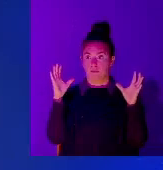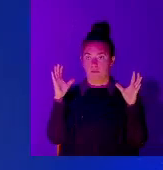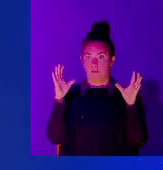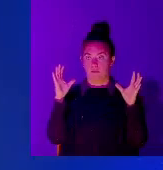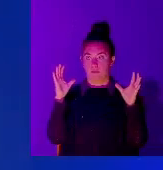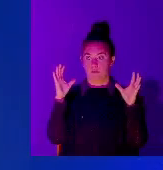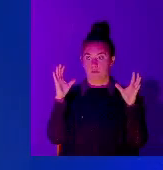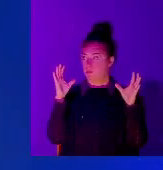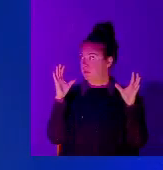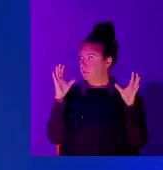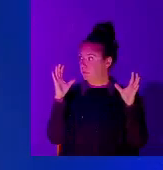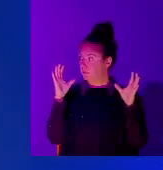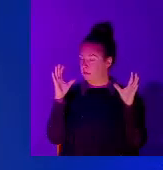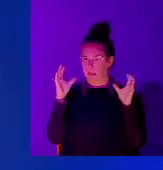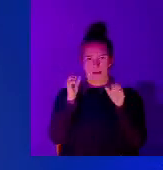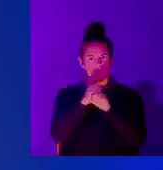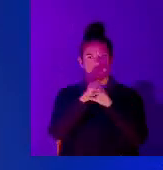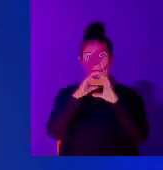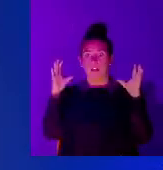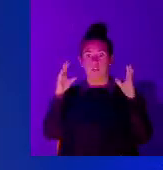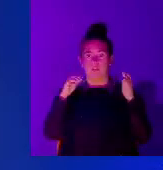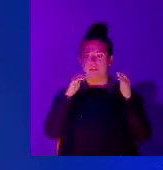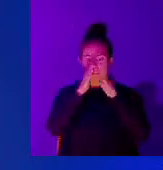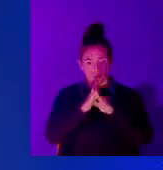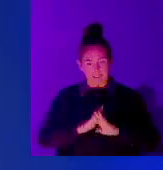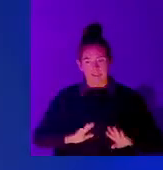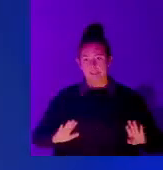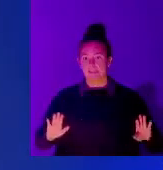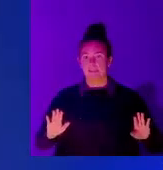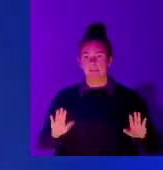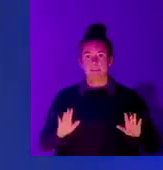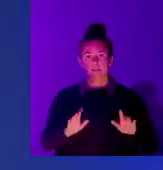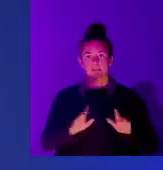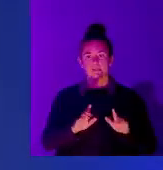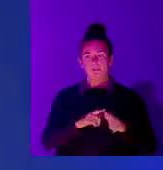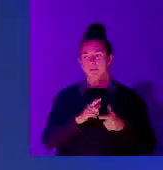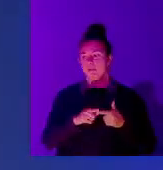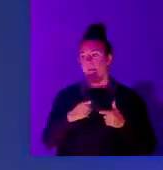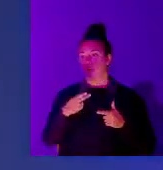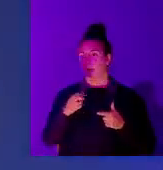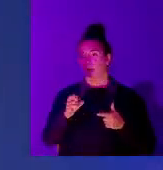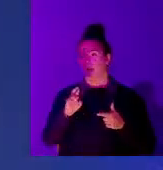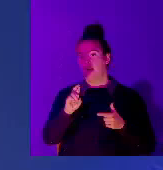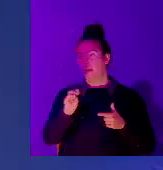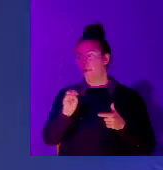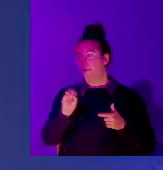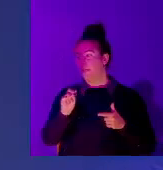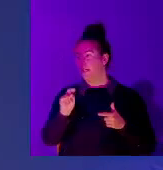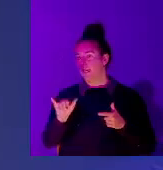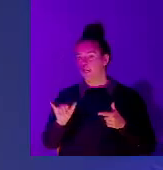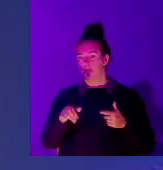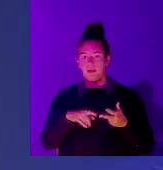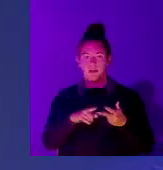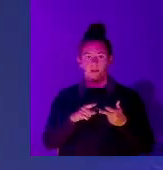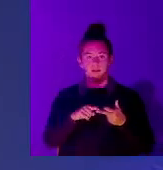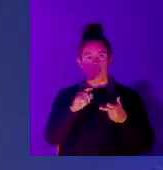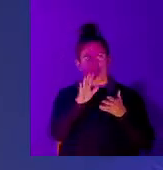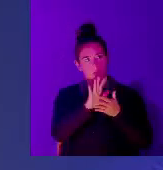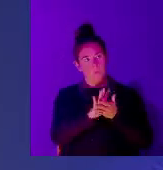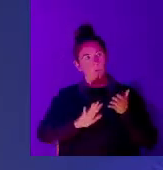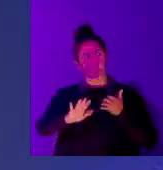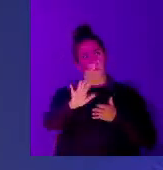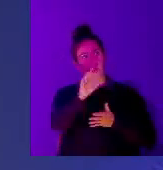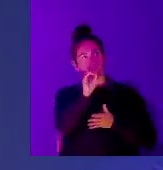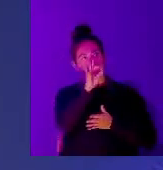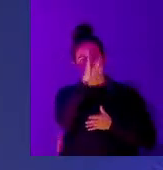Imagine the peace. Imagine the harmony. Imagine the glory of God. But we don't do